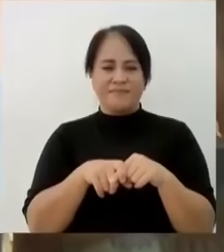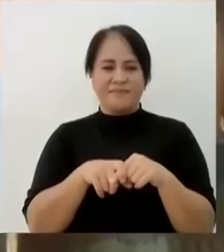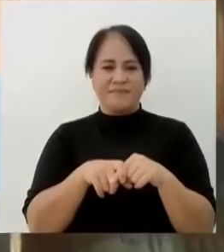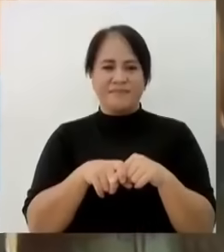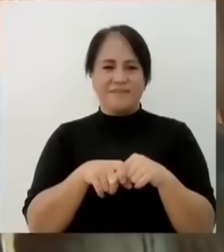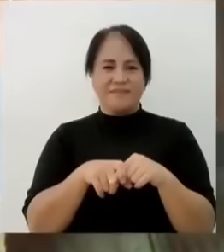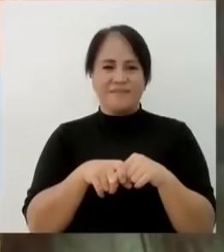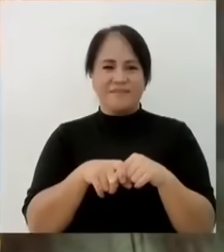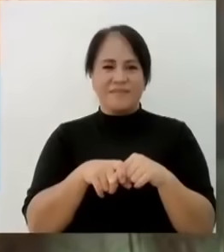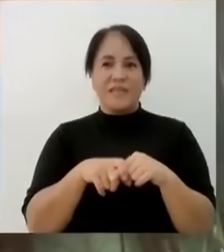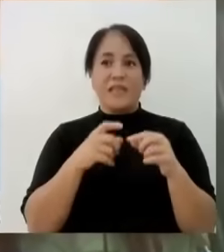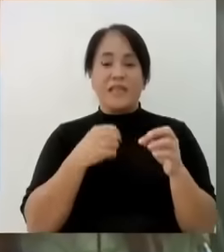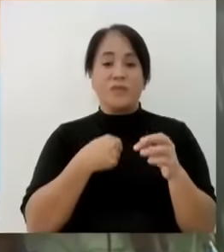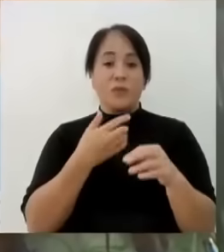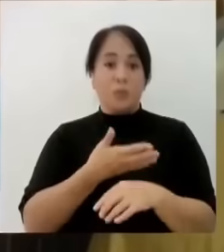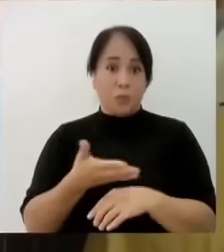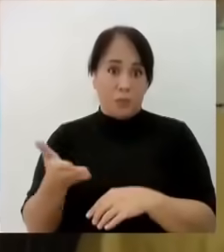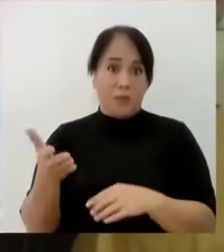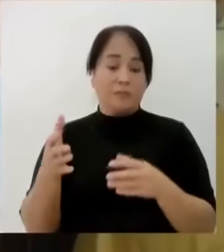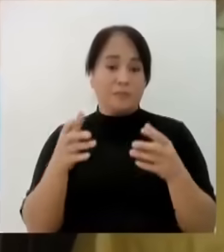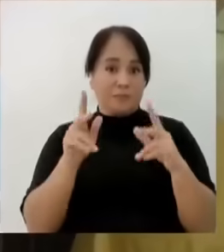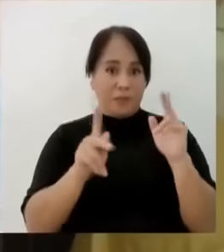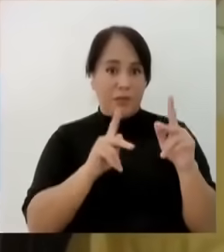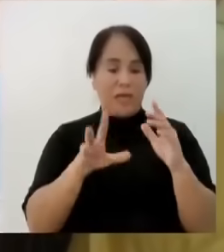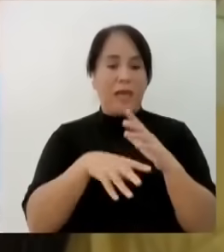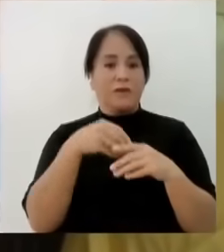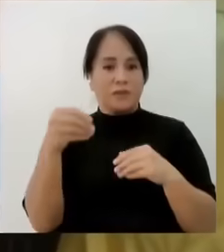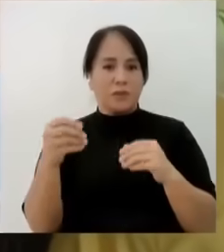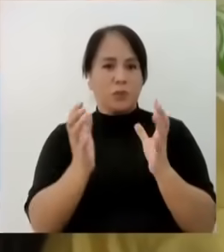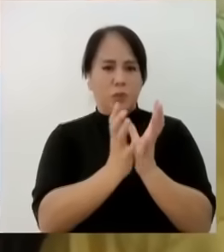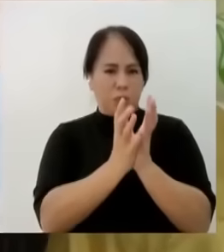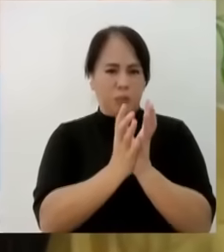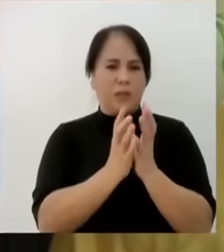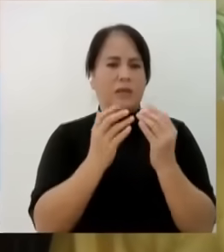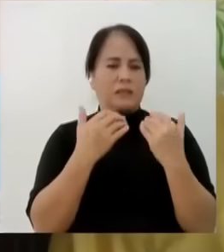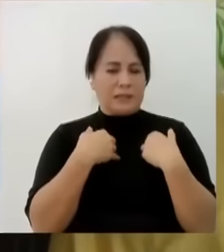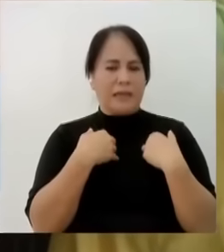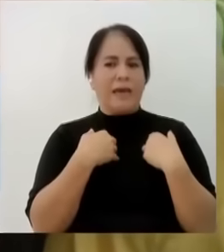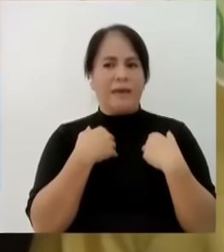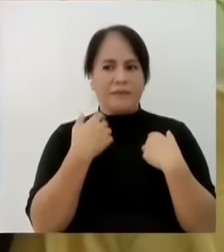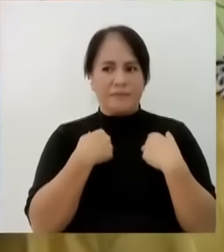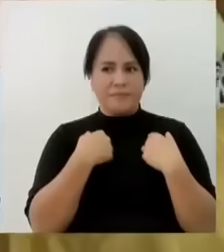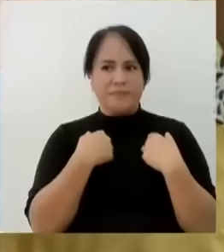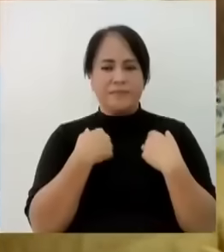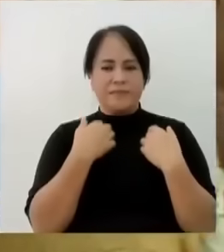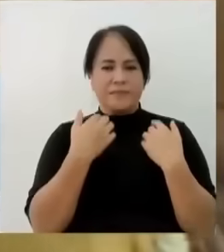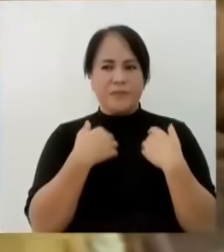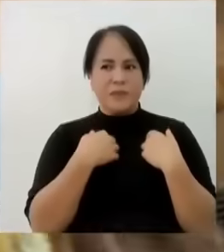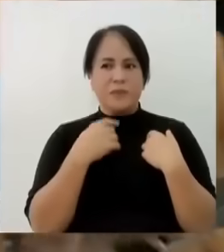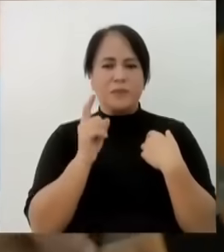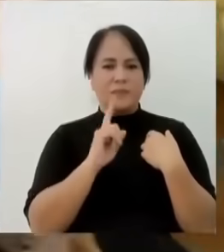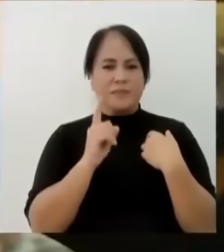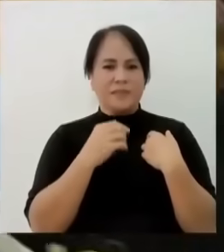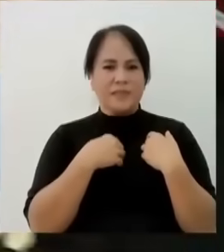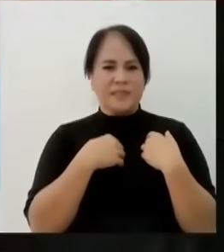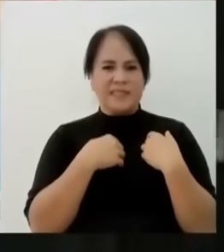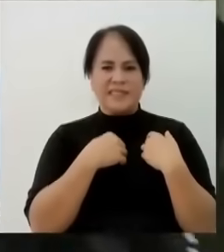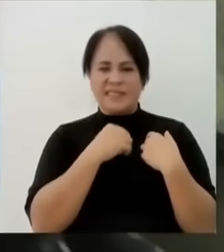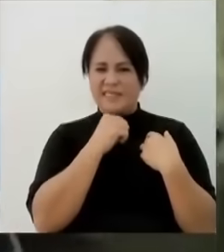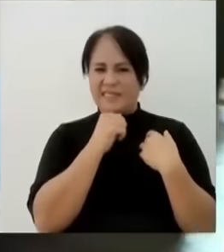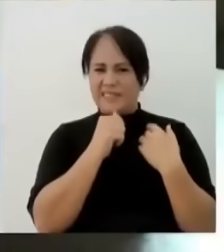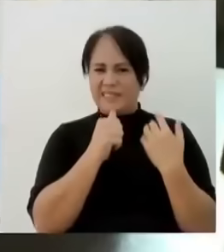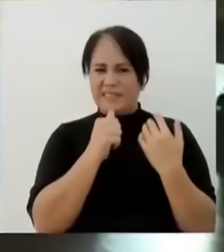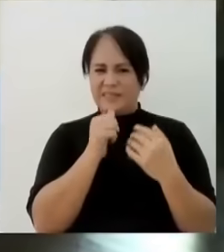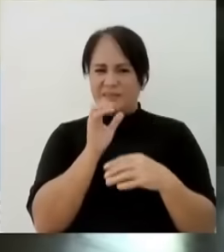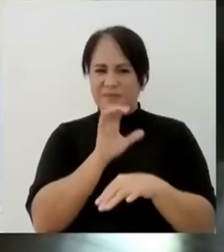If you invite certain people, outsiders in your community, of course you'll be not really forced, but you would